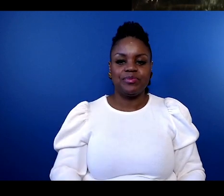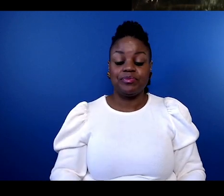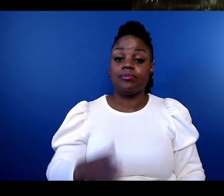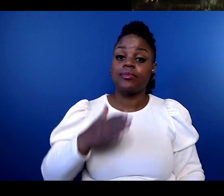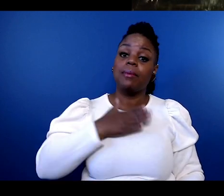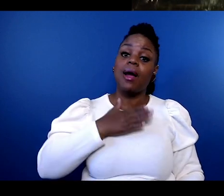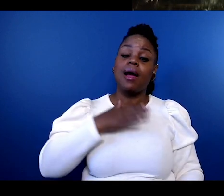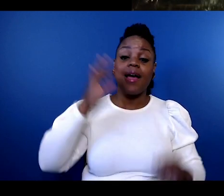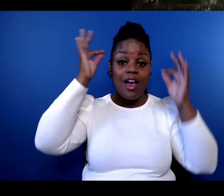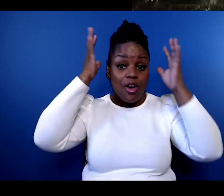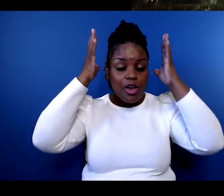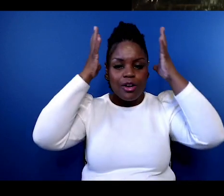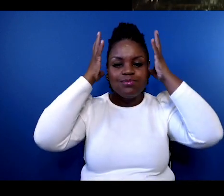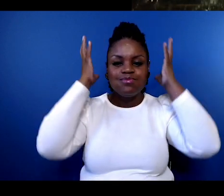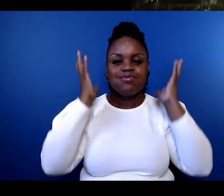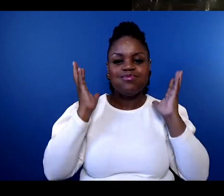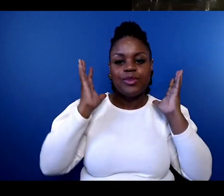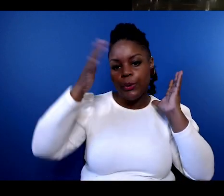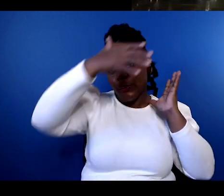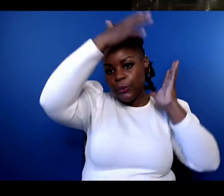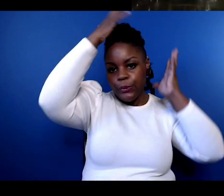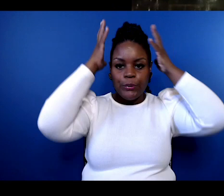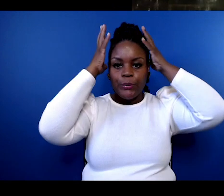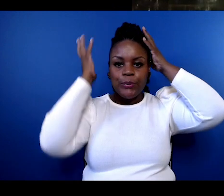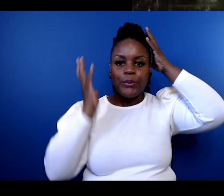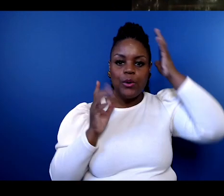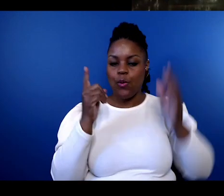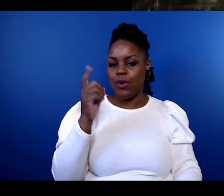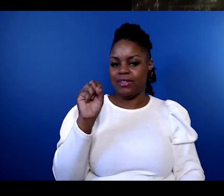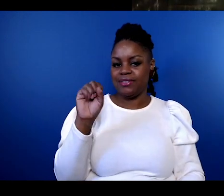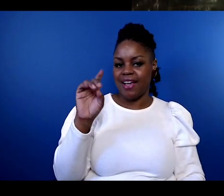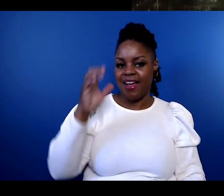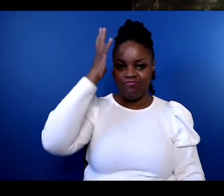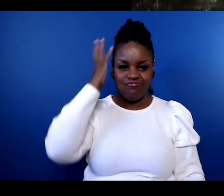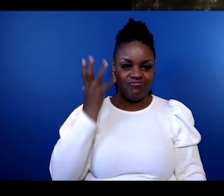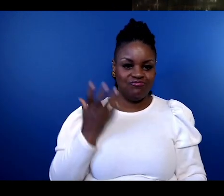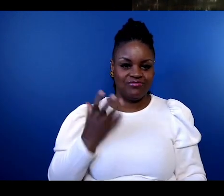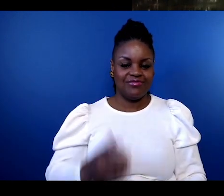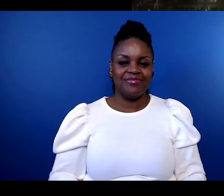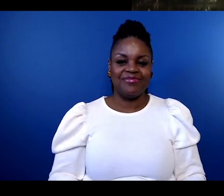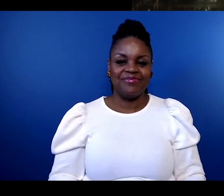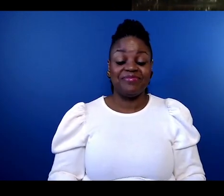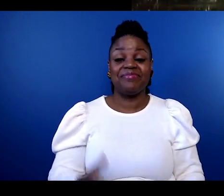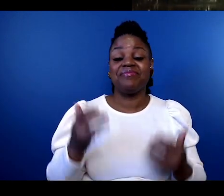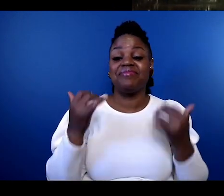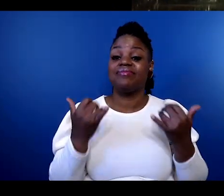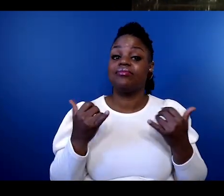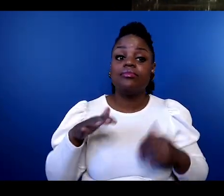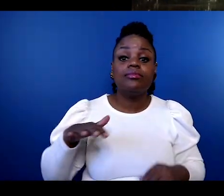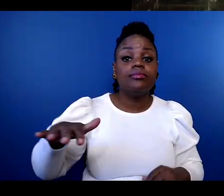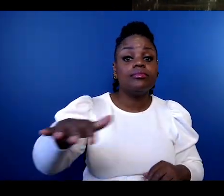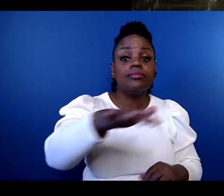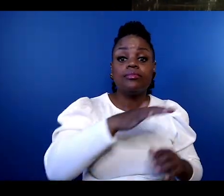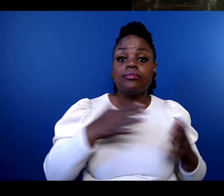falls just beyond my shoulder. Today we're on a sandy bank along the side of a